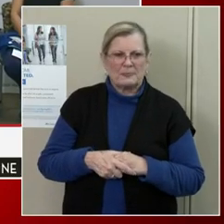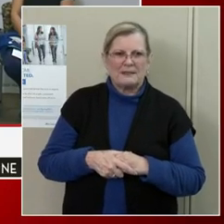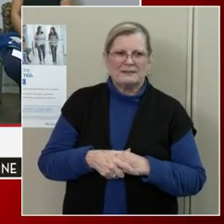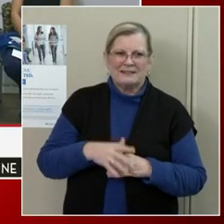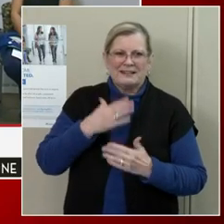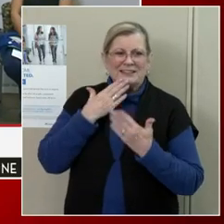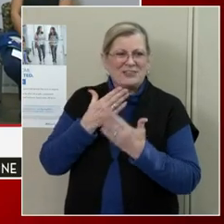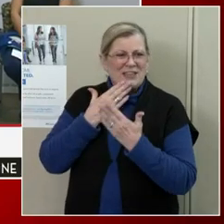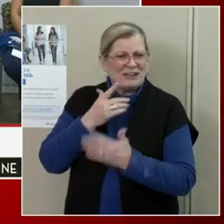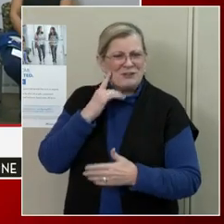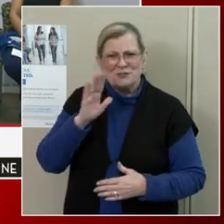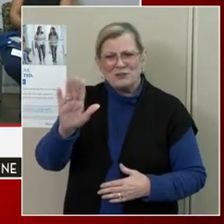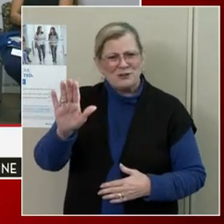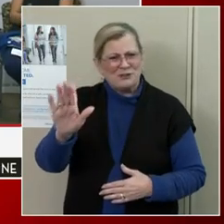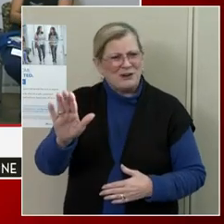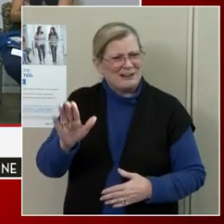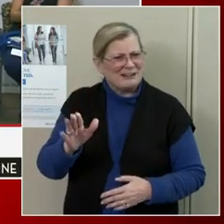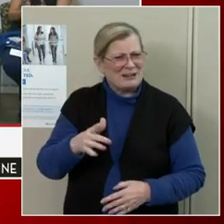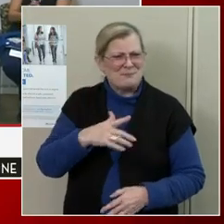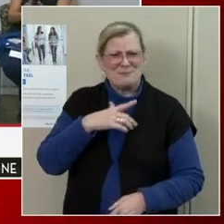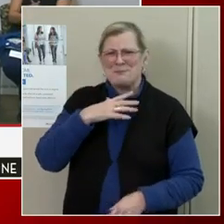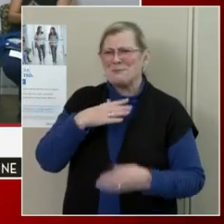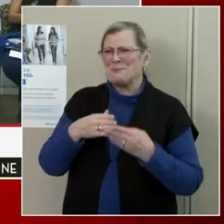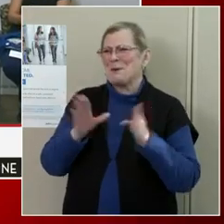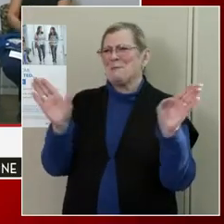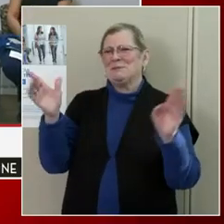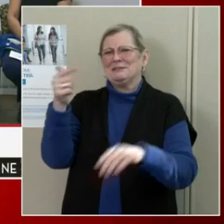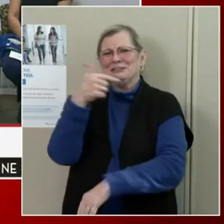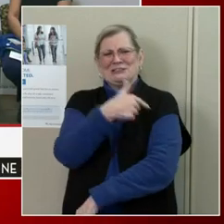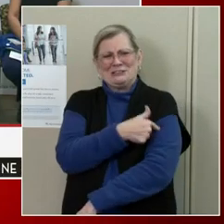very much.